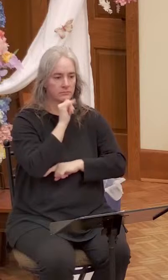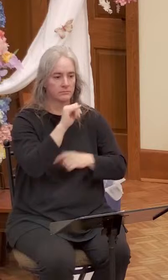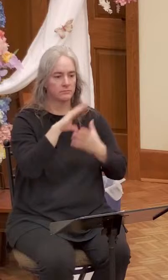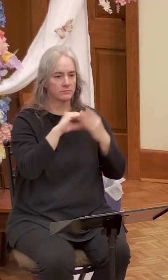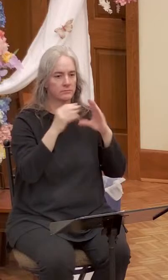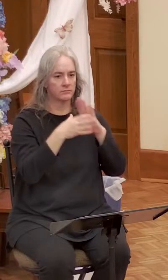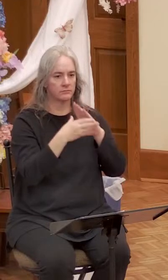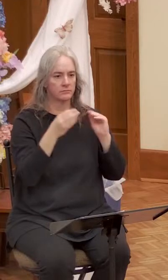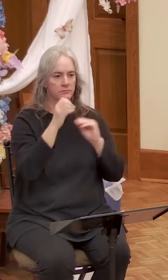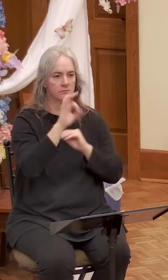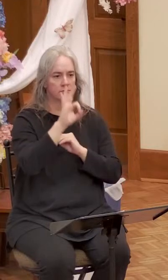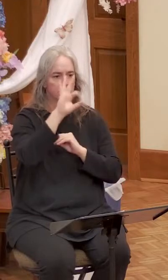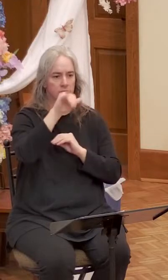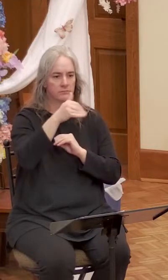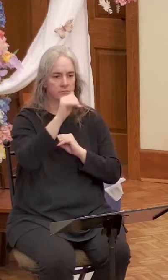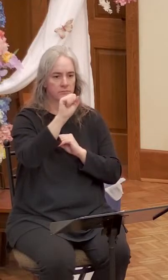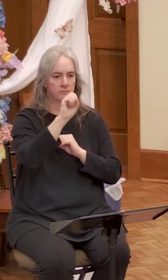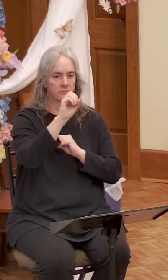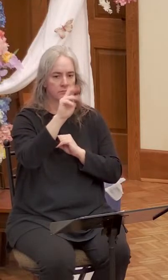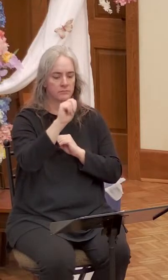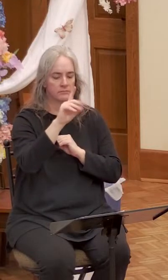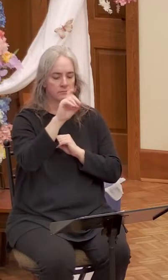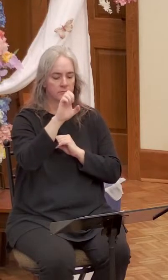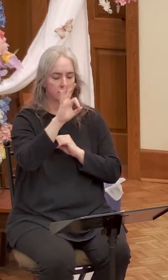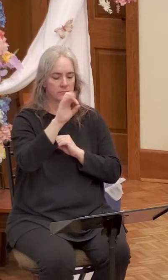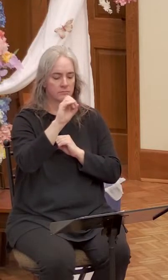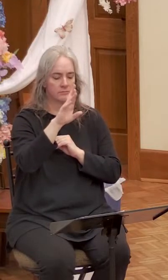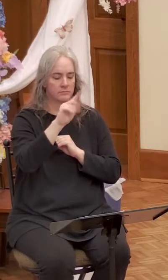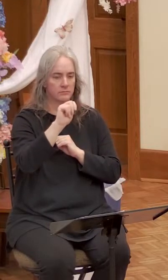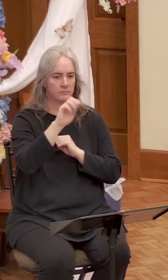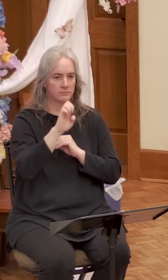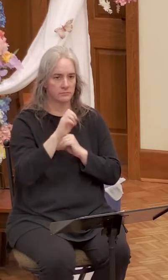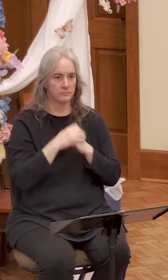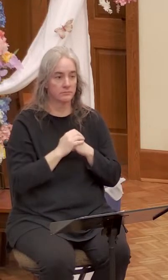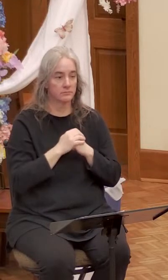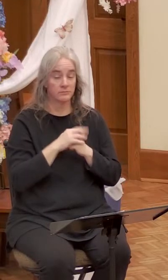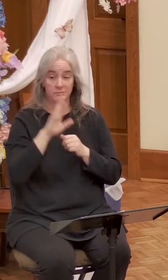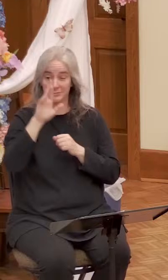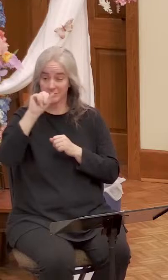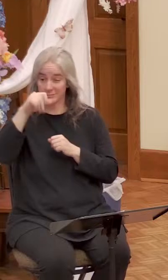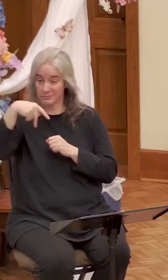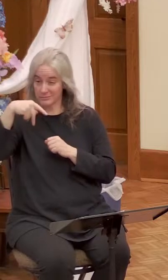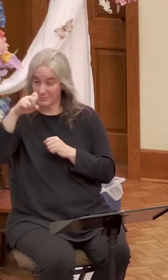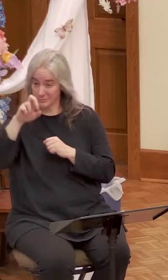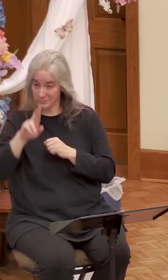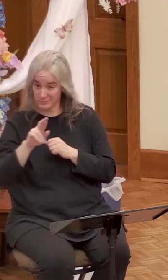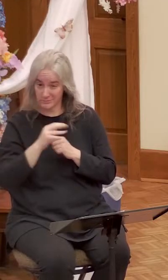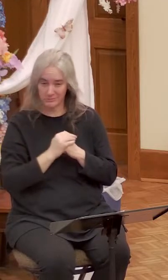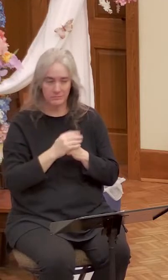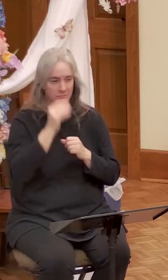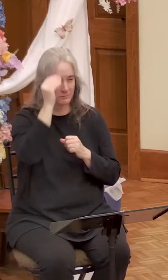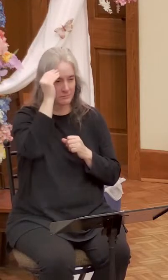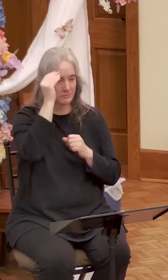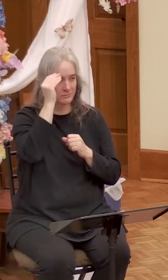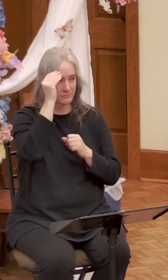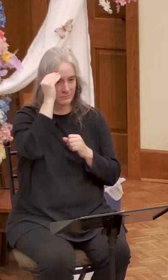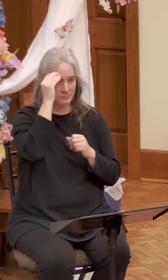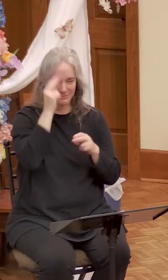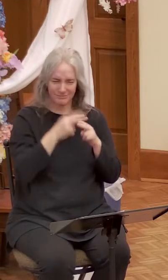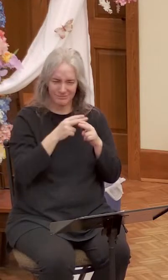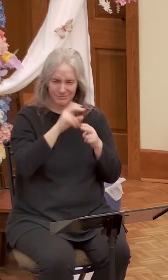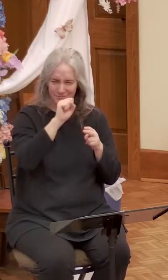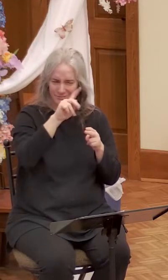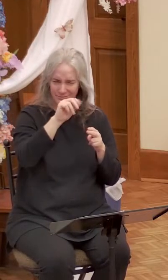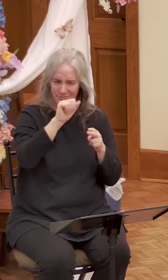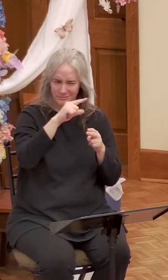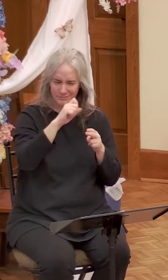of Jason DeFort, a former rapper who goes by the stage name Jelly Roll. He